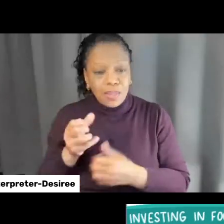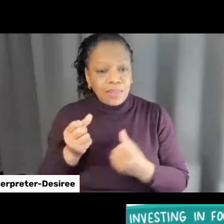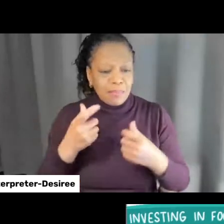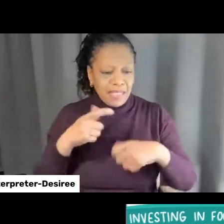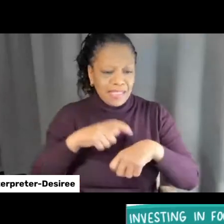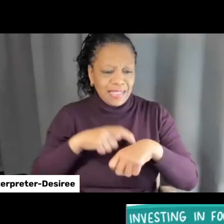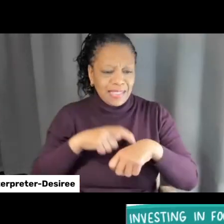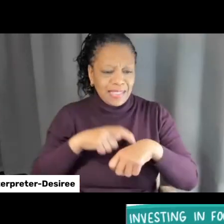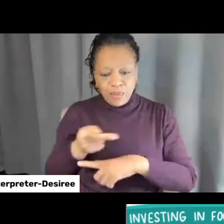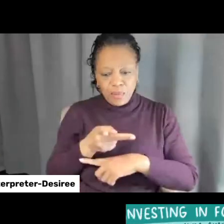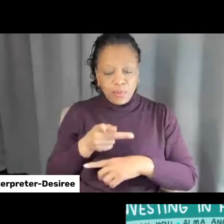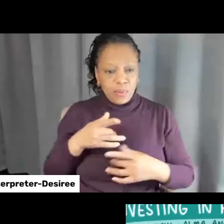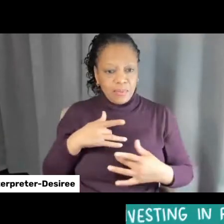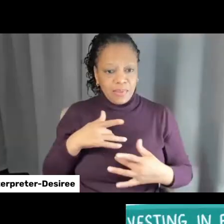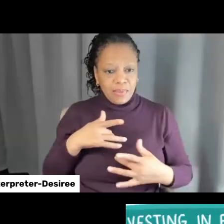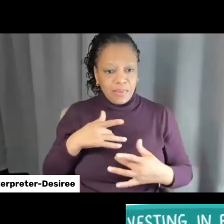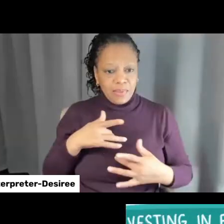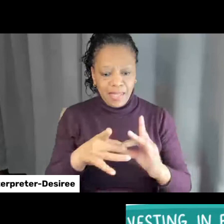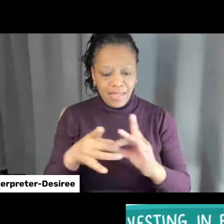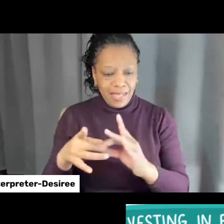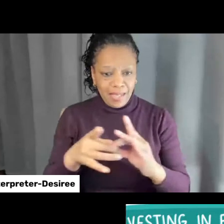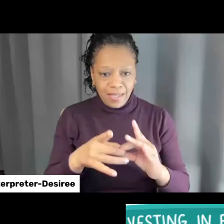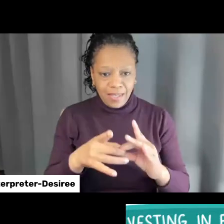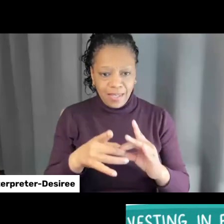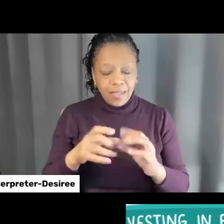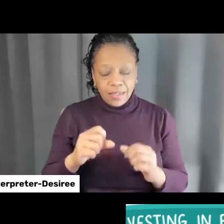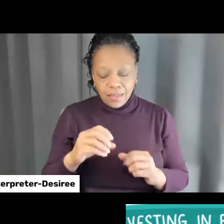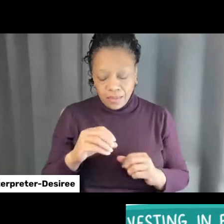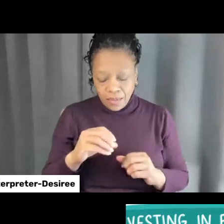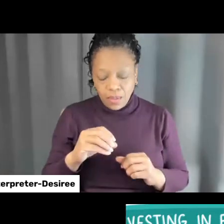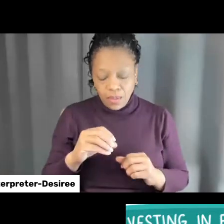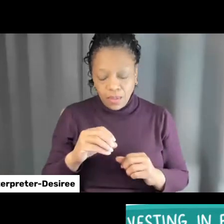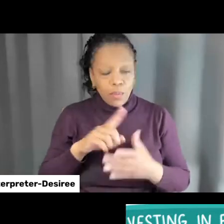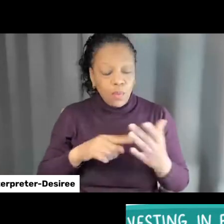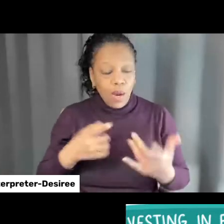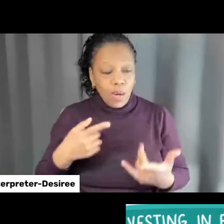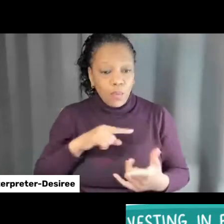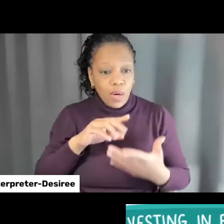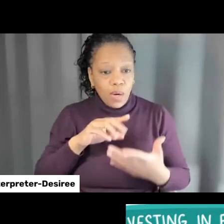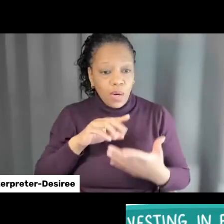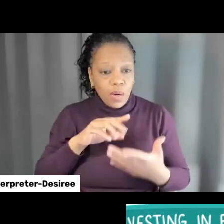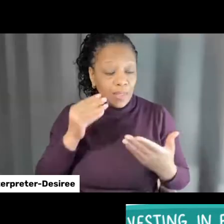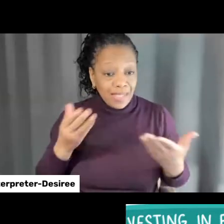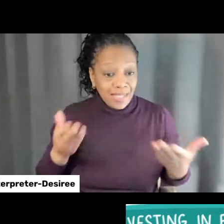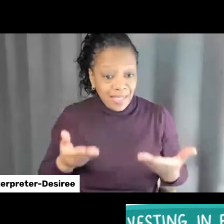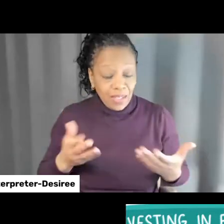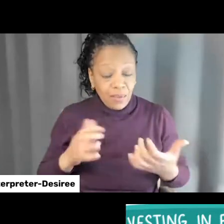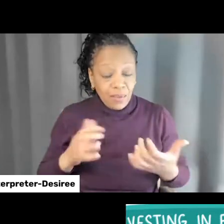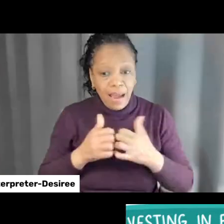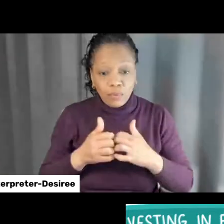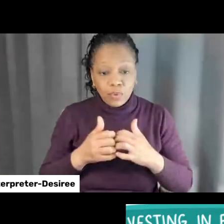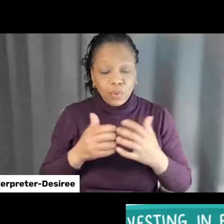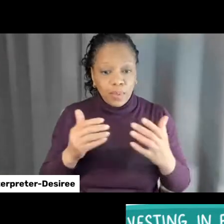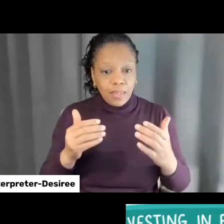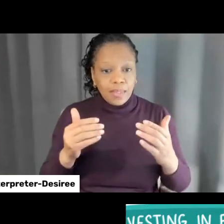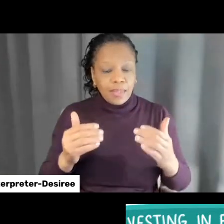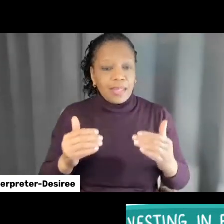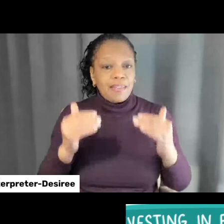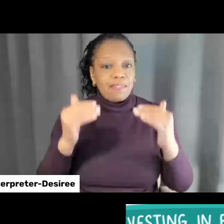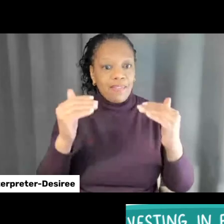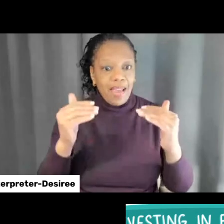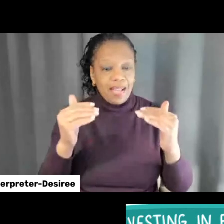what we're learning from GFPP and the implementation here to advance all of these other goals that are so interrelated?